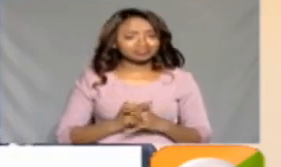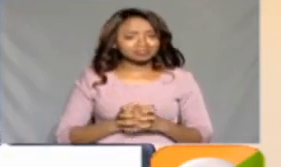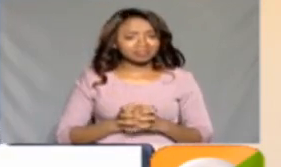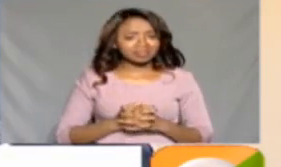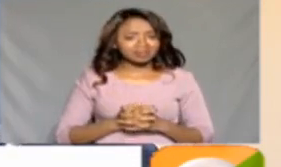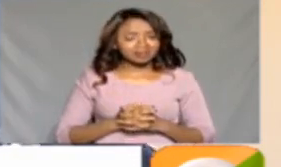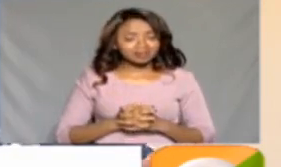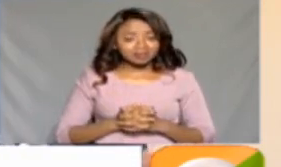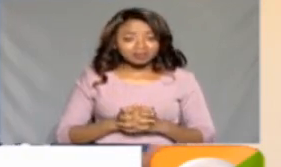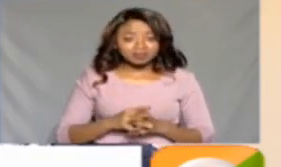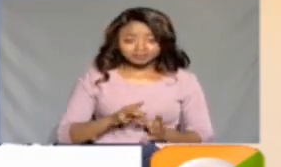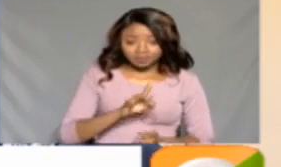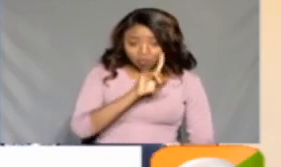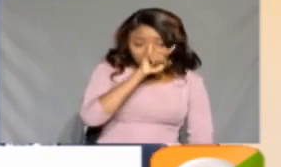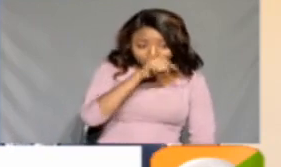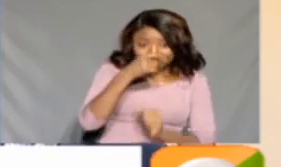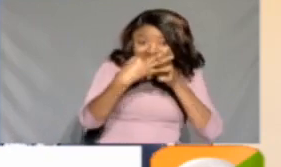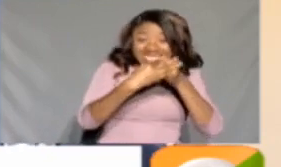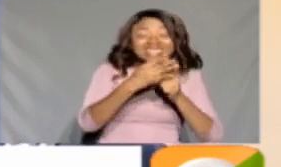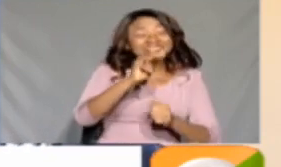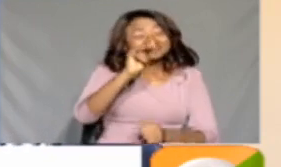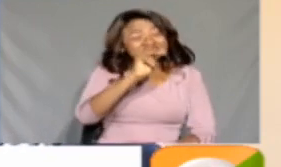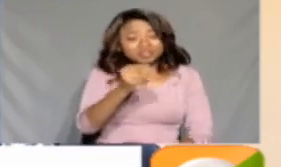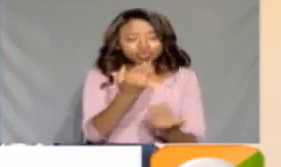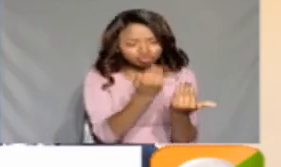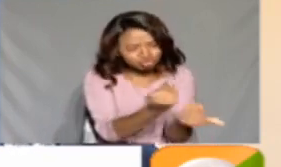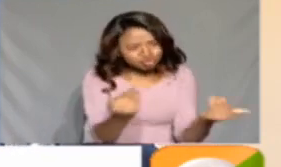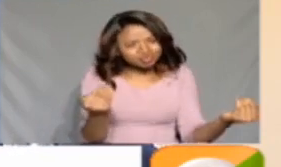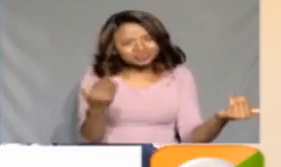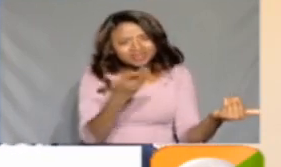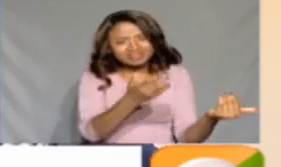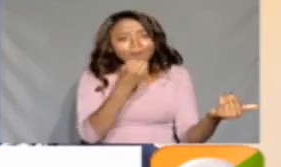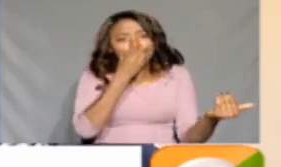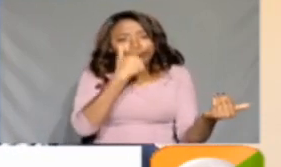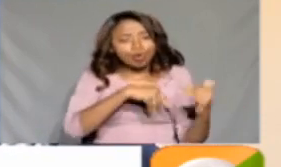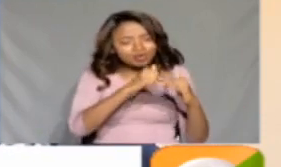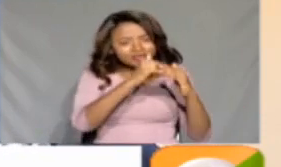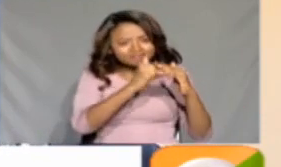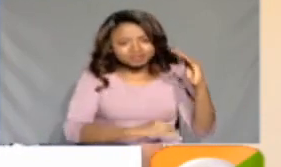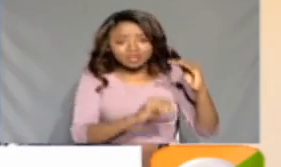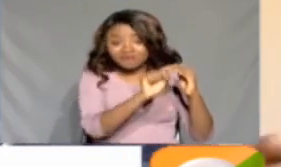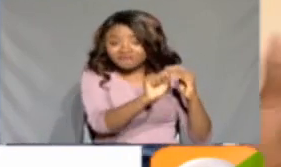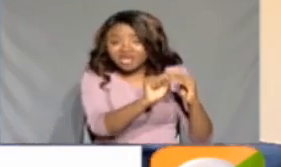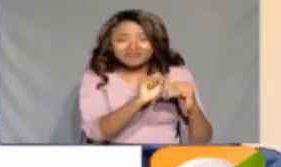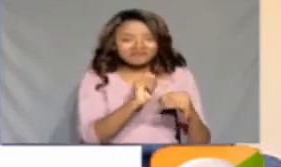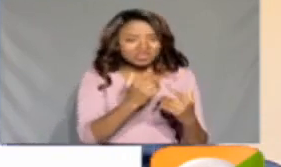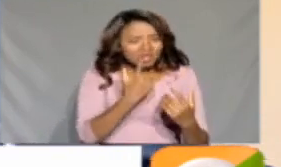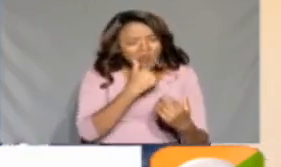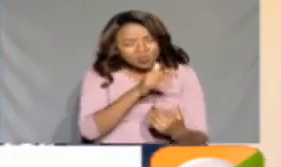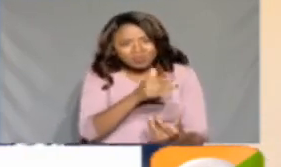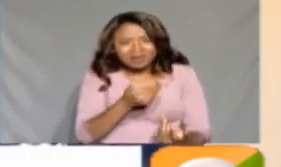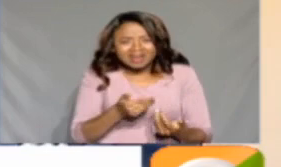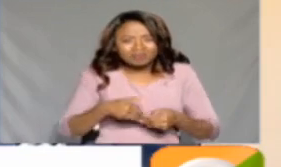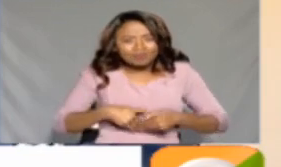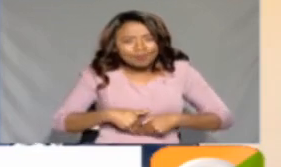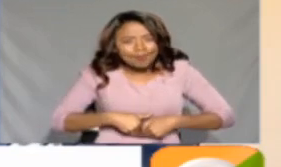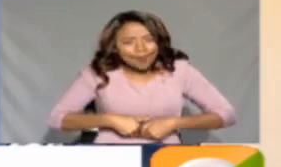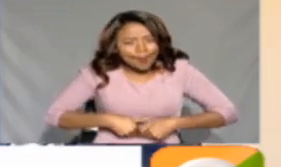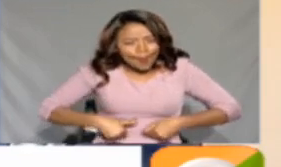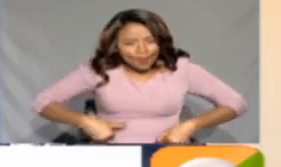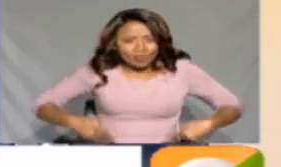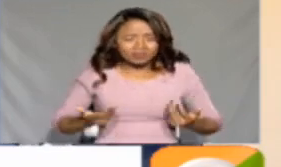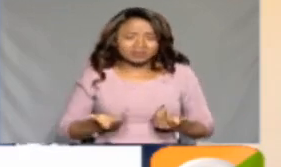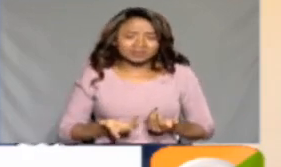We have 1.8 million children under the age of 5 who are facing